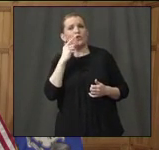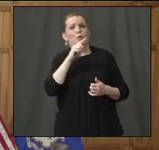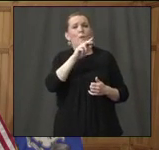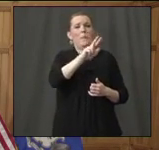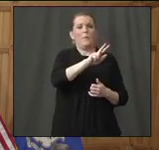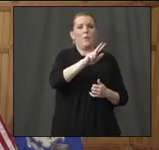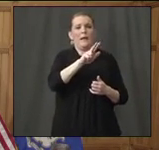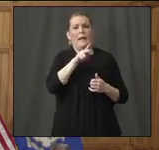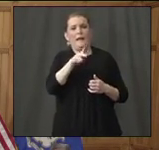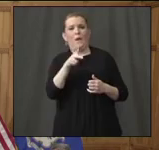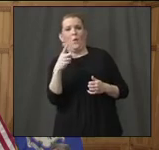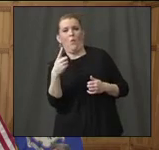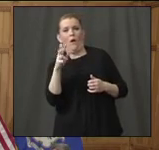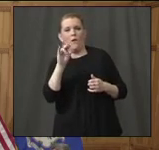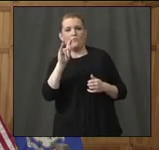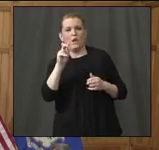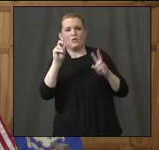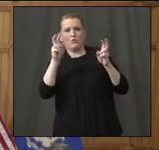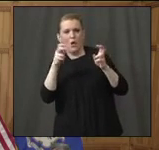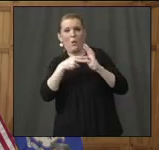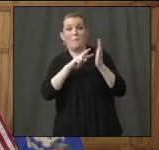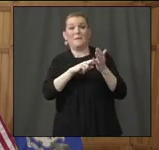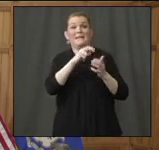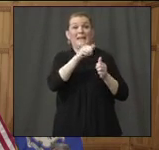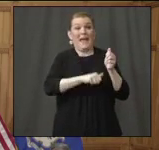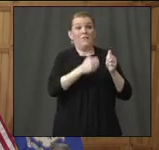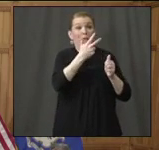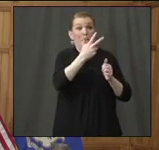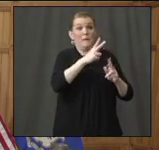testing or more self-quarantine. Will there be enough testing?